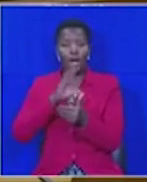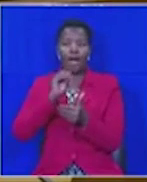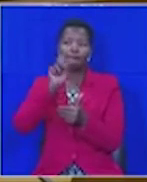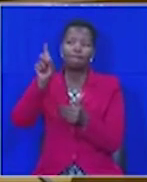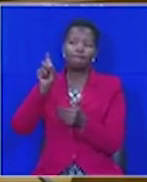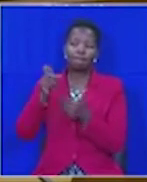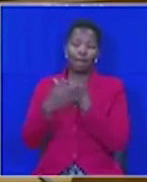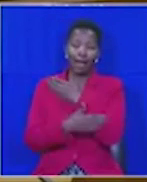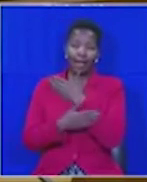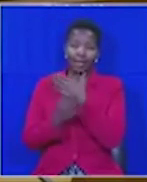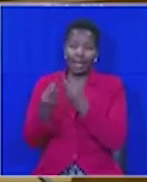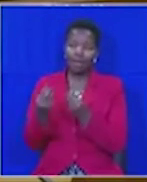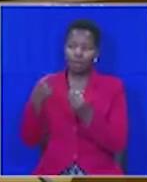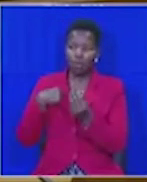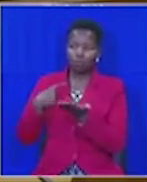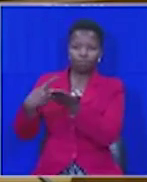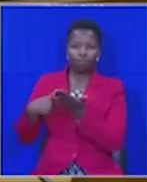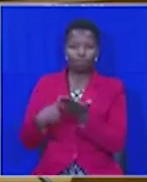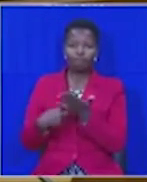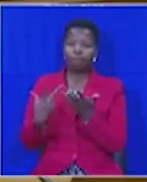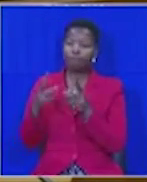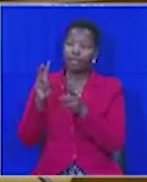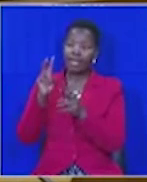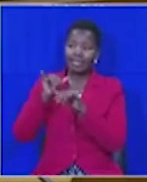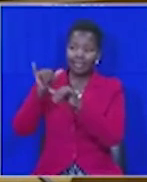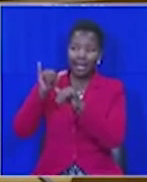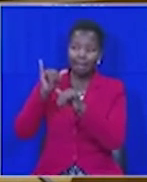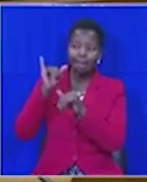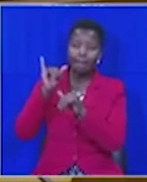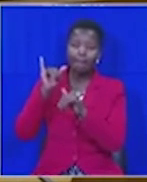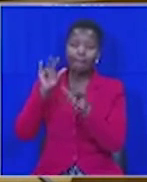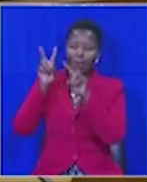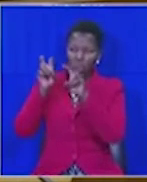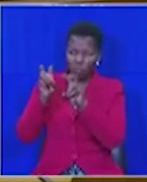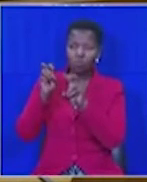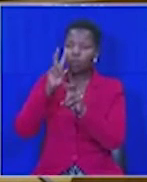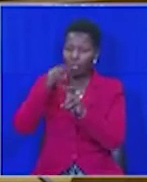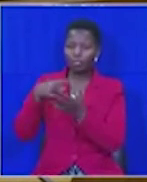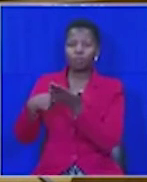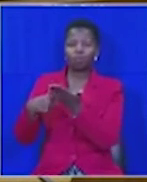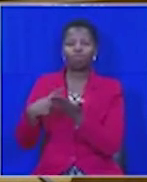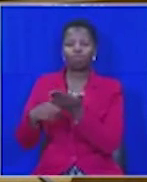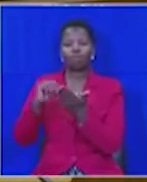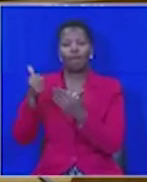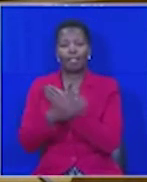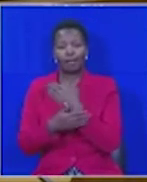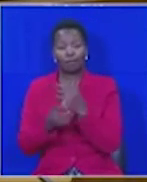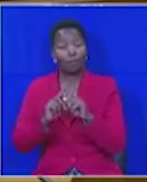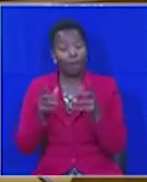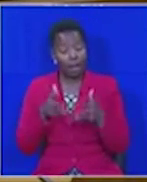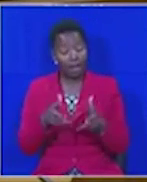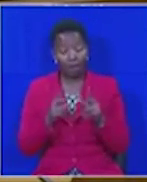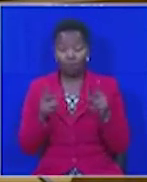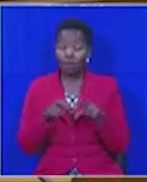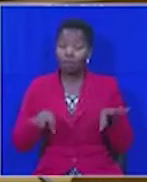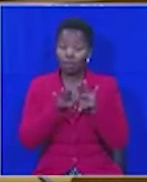discuss matters of concern and of mutual interest. Of critical importance is that this bill, members, this